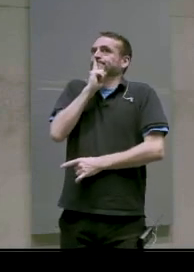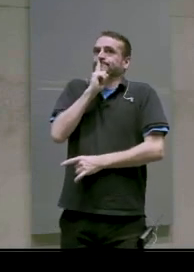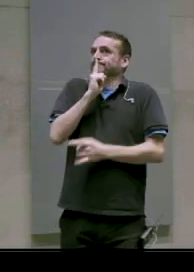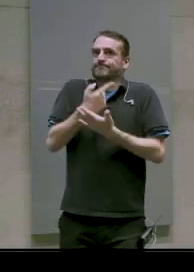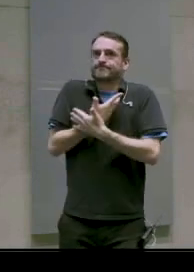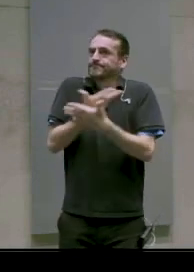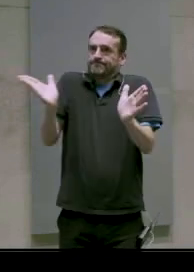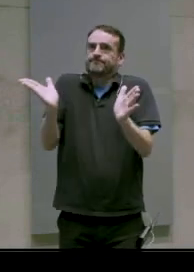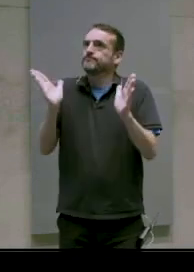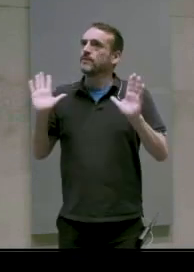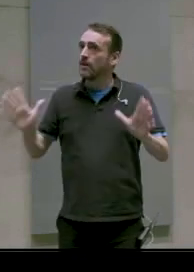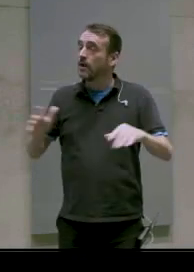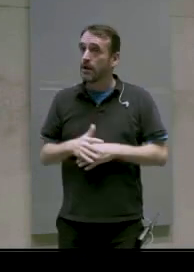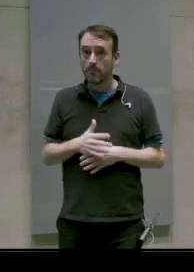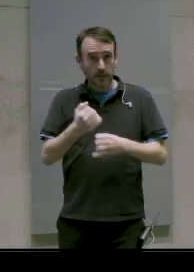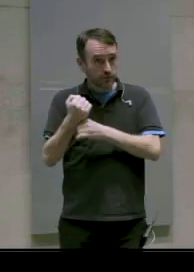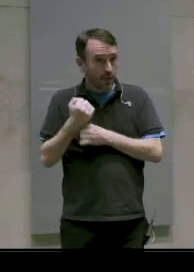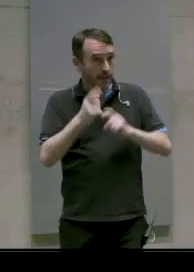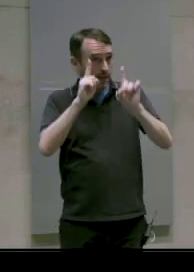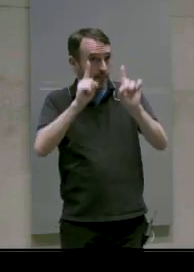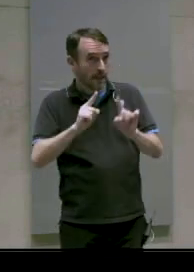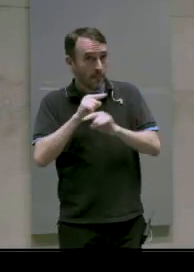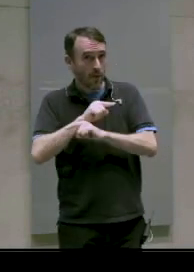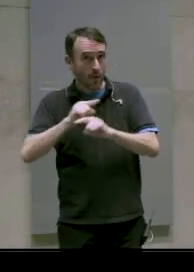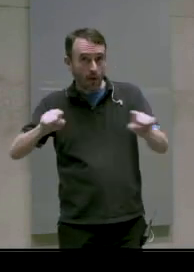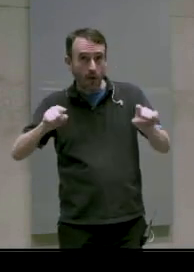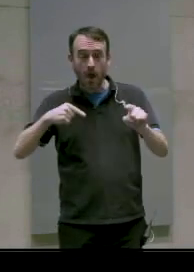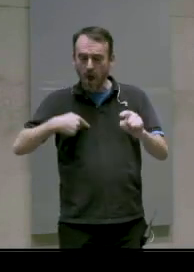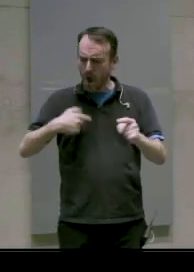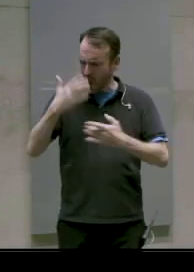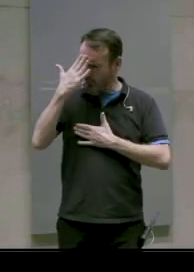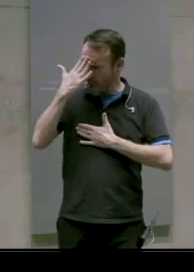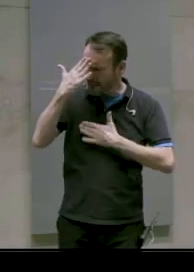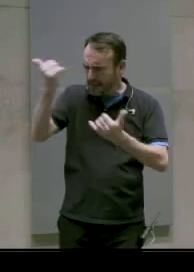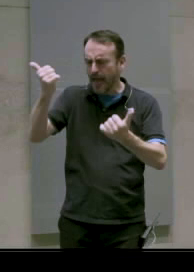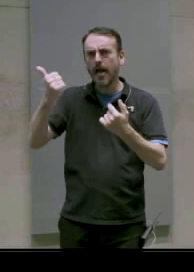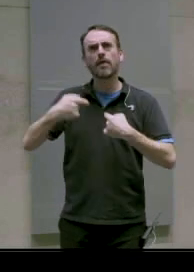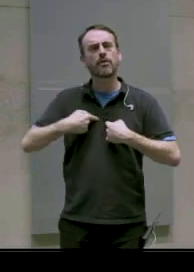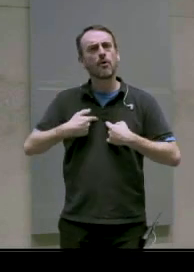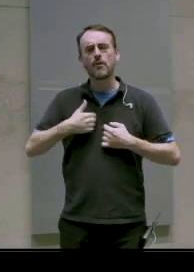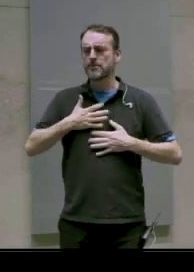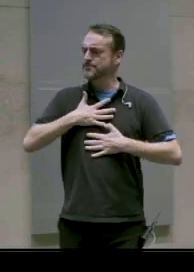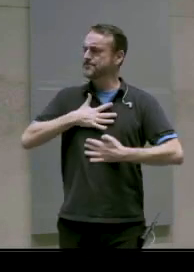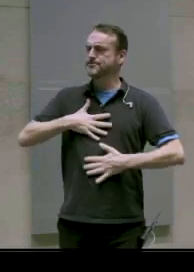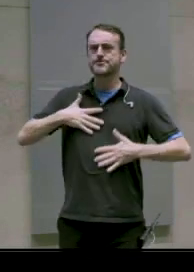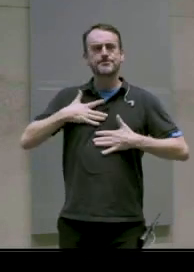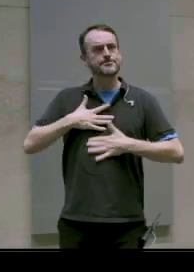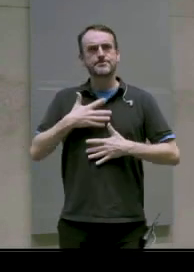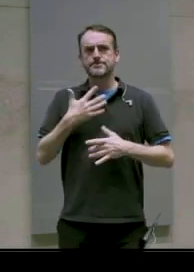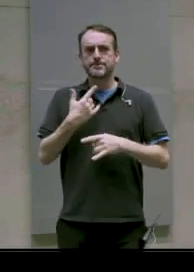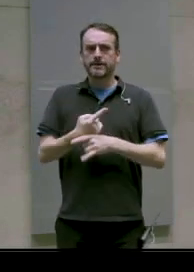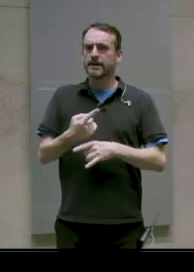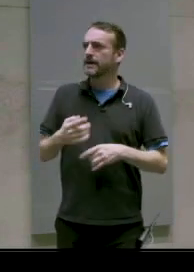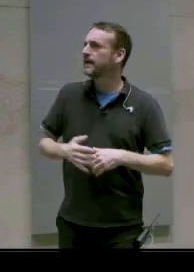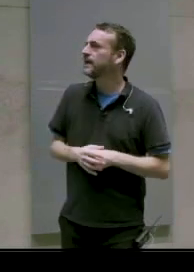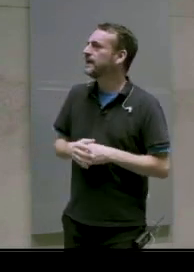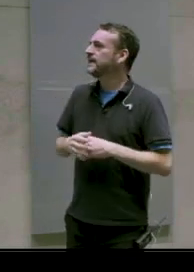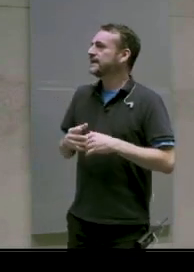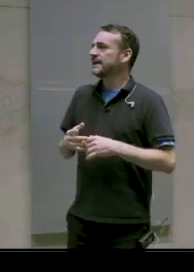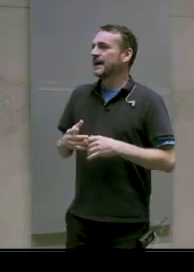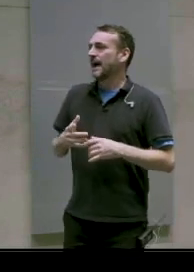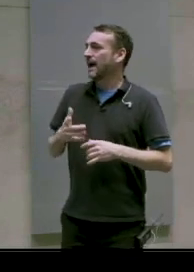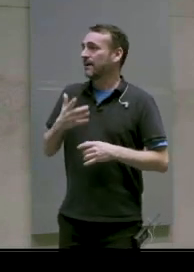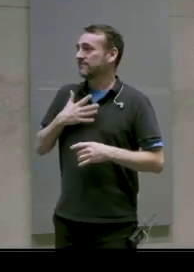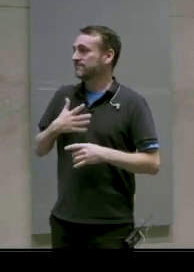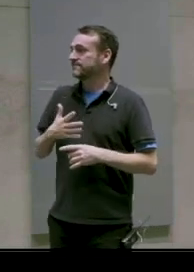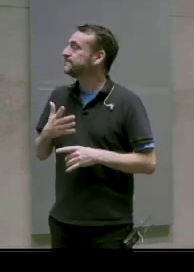Generally speaking, people have really unpleasant ideas about mental health. And since talking about them is quite depressing in themselves, we thought we would